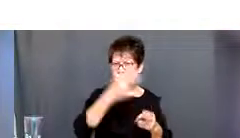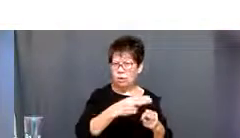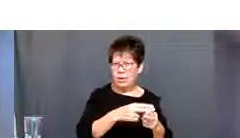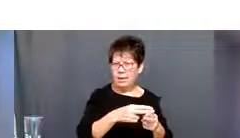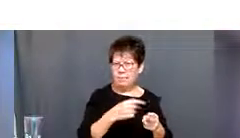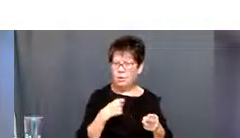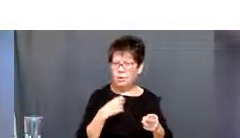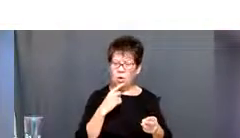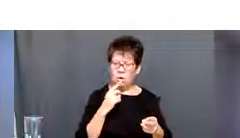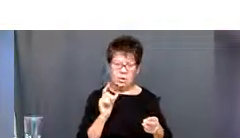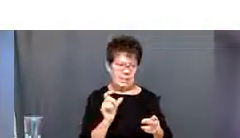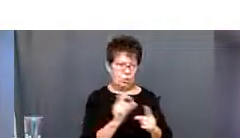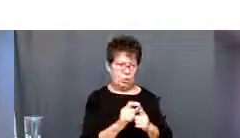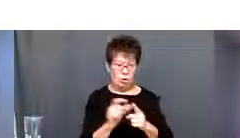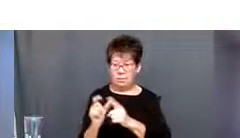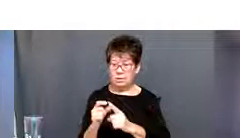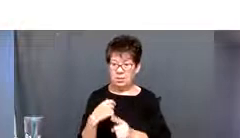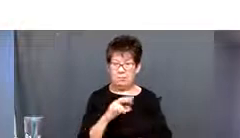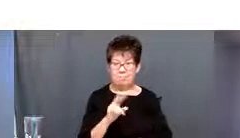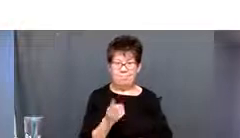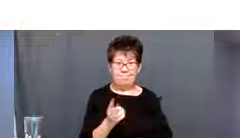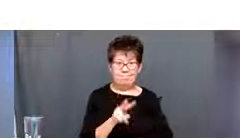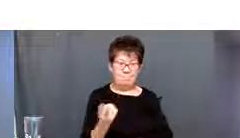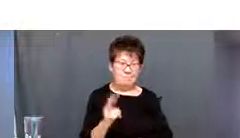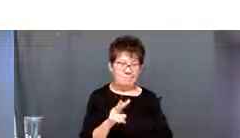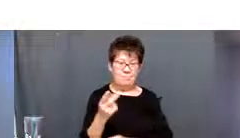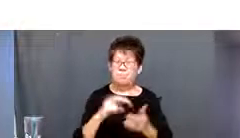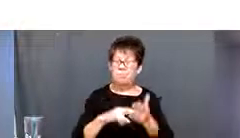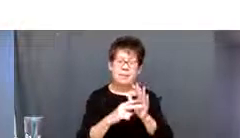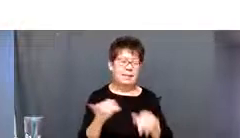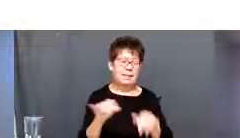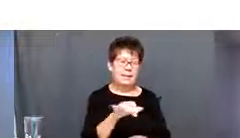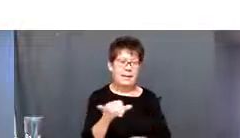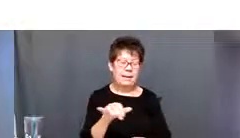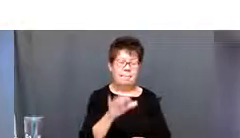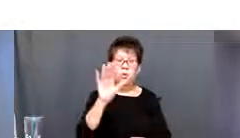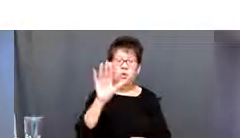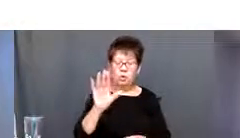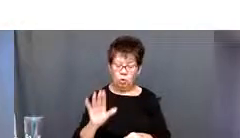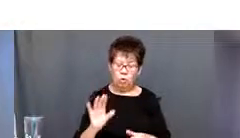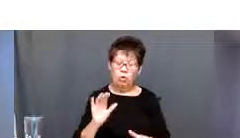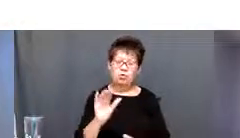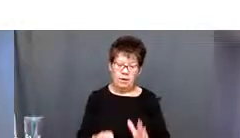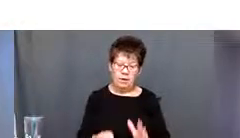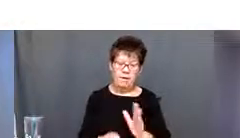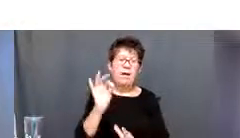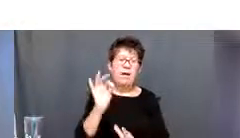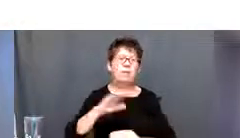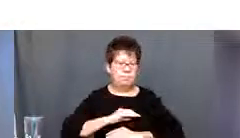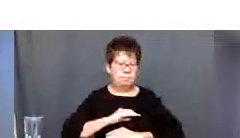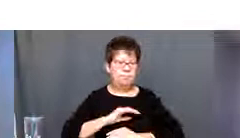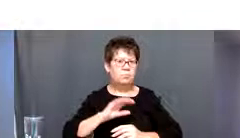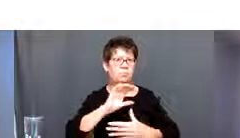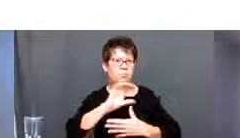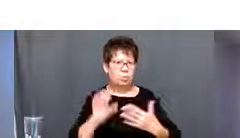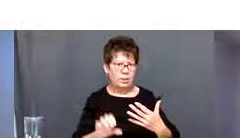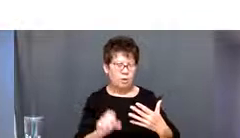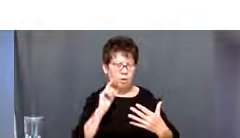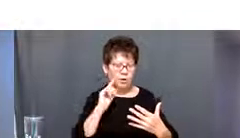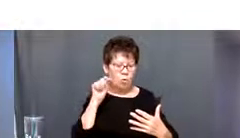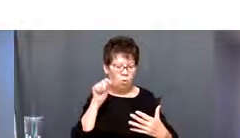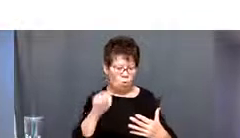hear both of those terms being thrown out, but they do mean the same thing. Your child has been found to be eligible to receive special education services